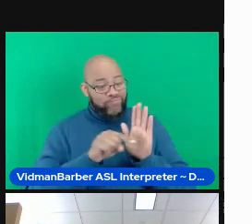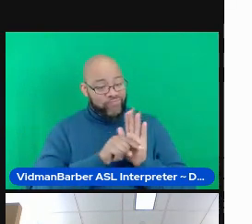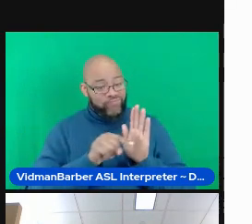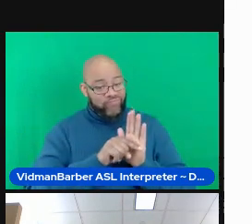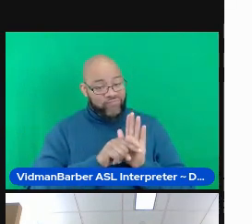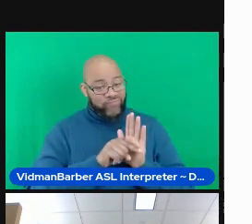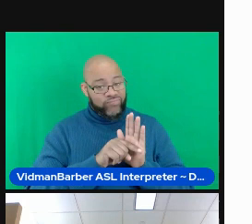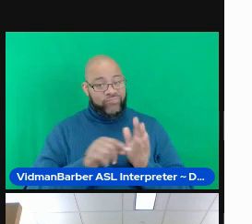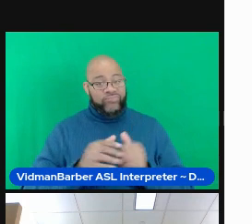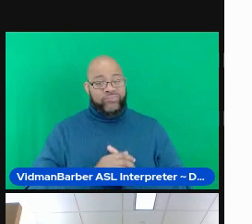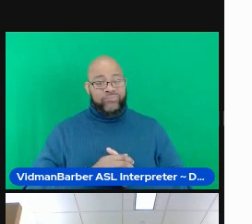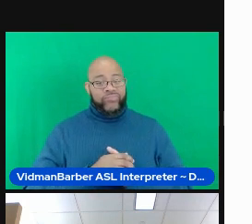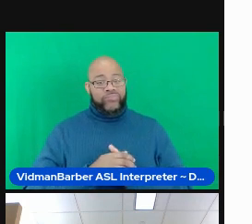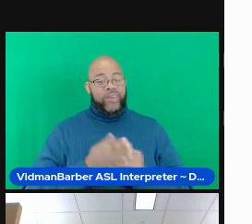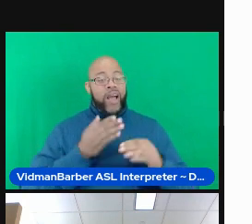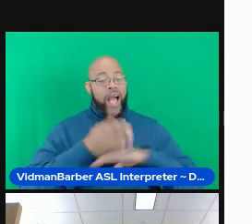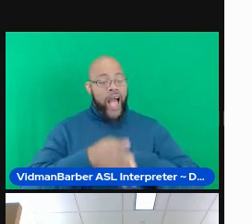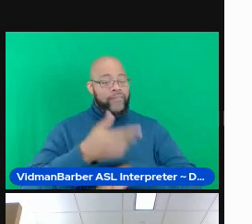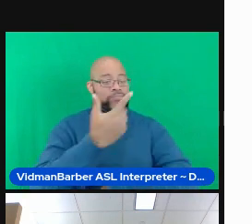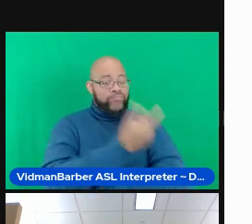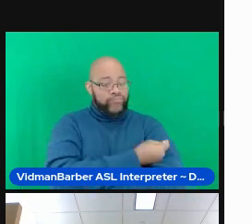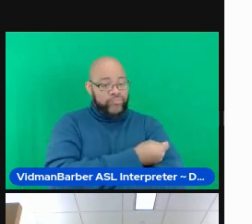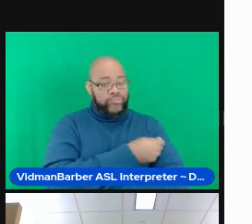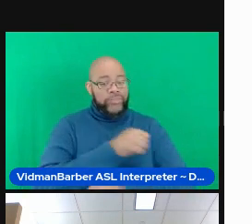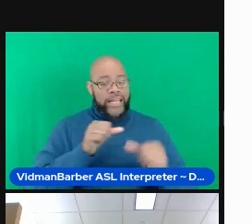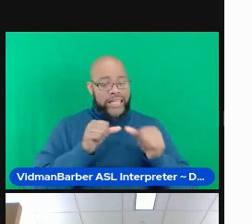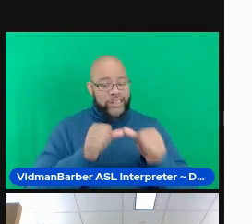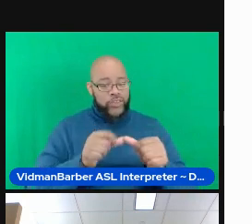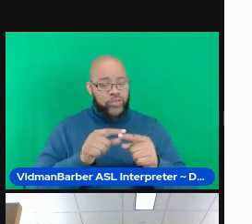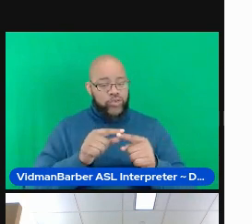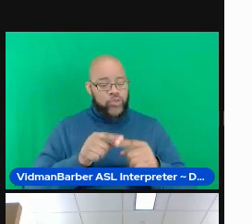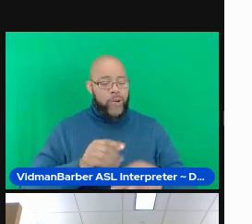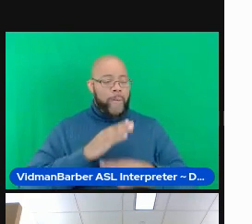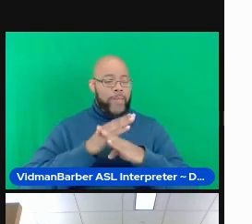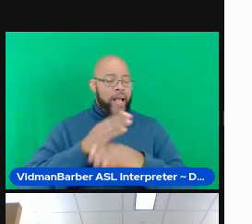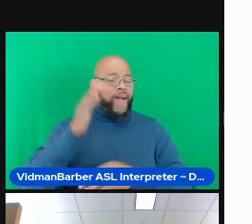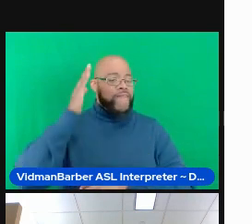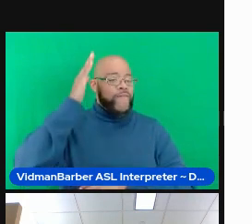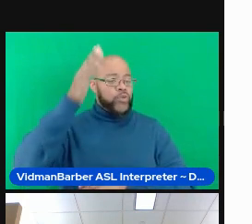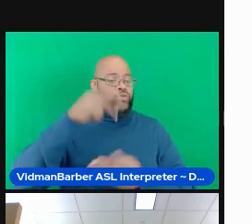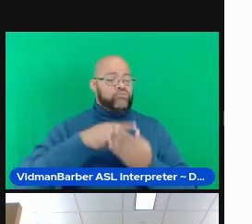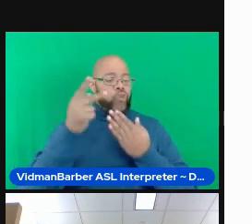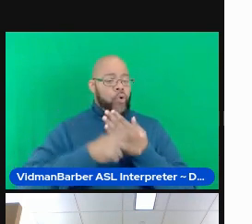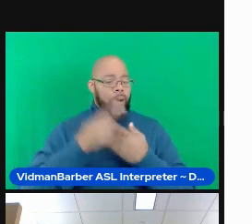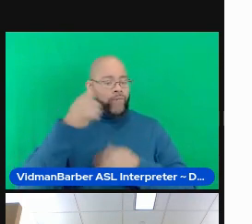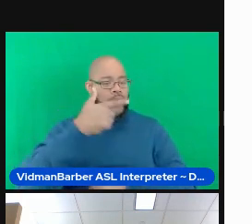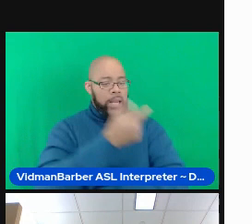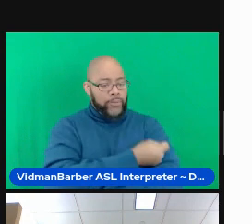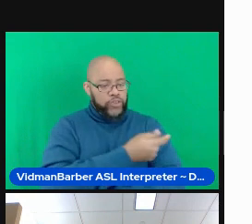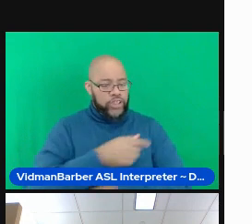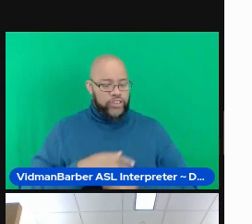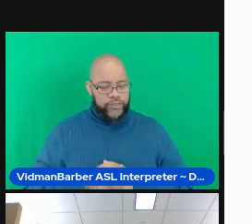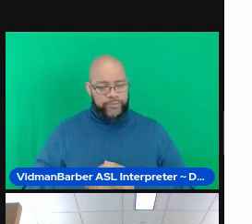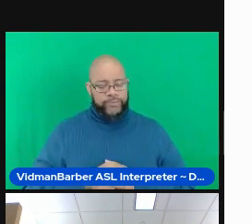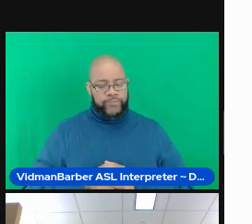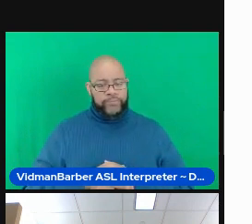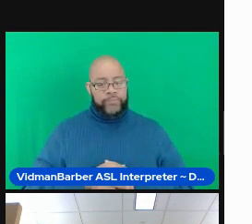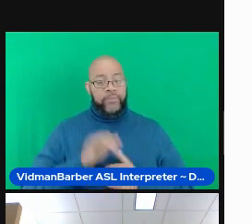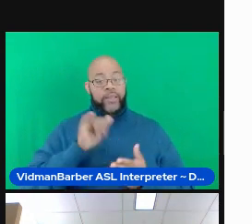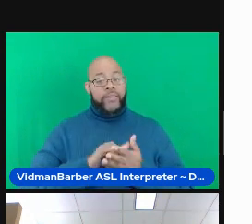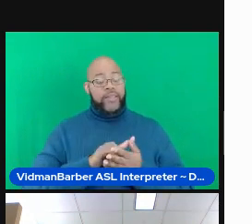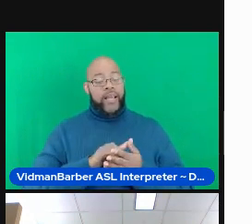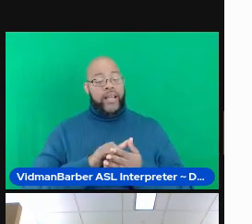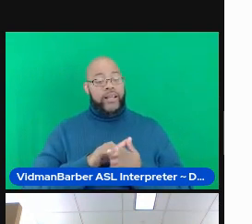that follows immunization continues to hamper future immunization programs. And these adverse